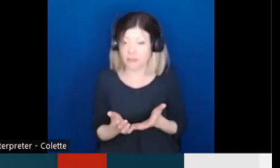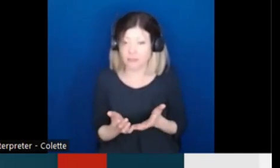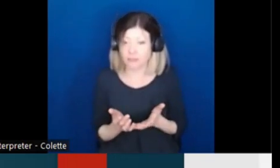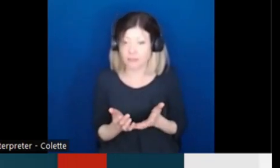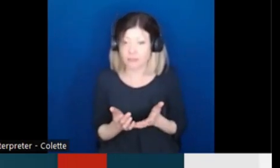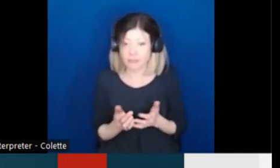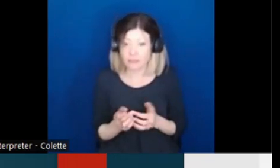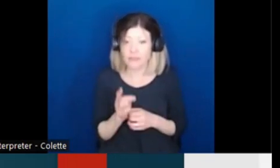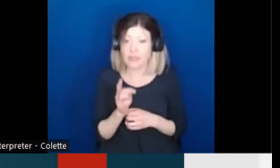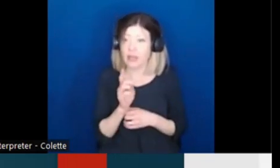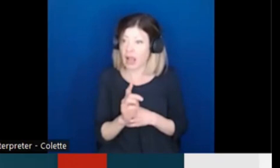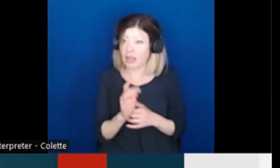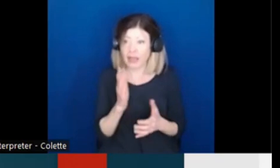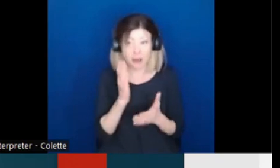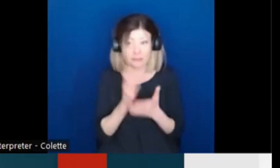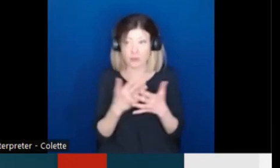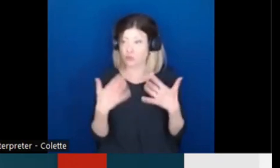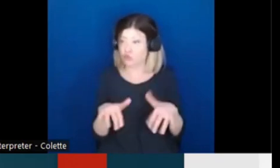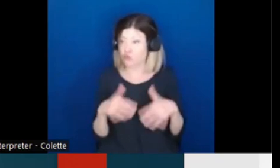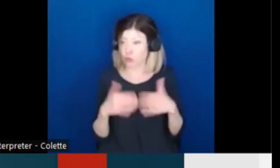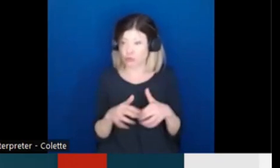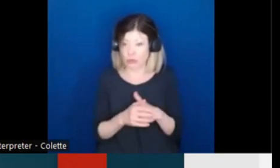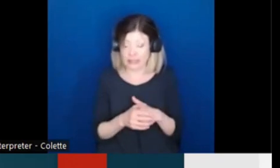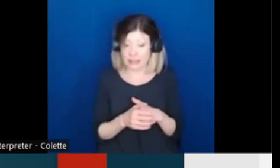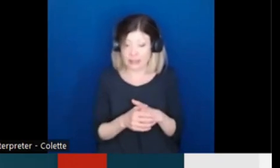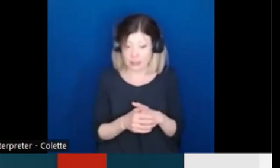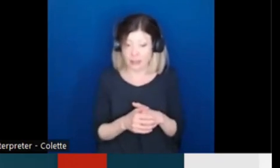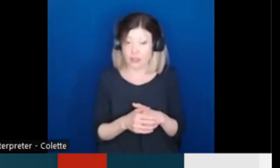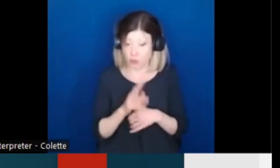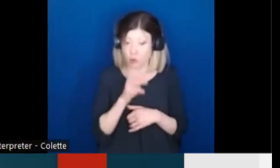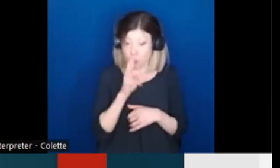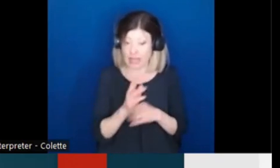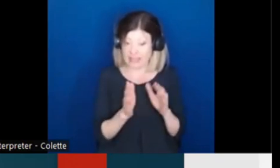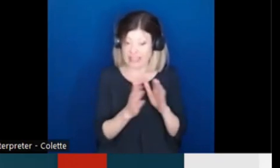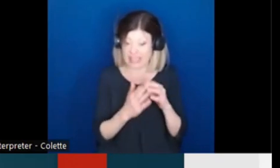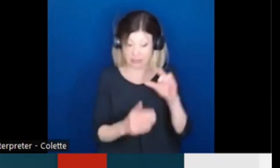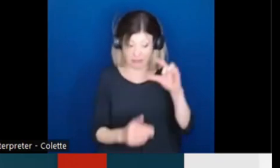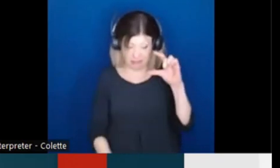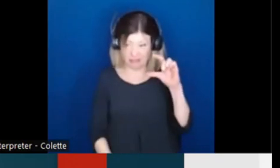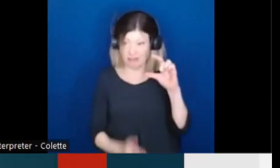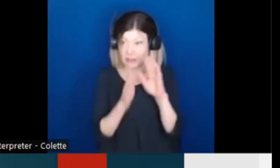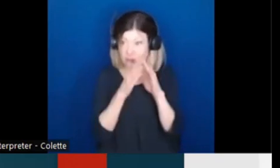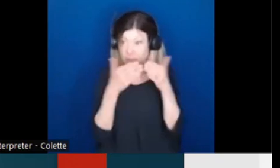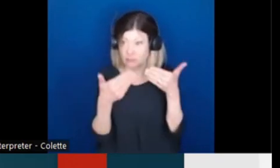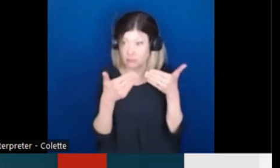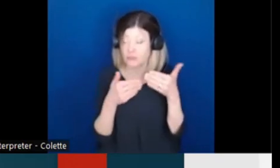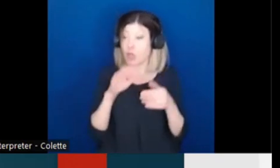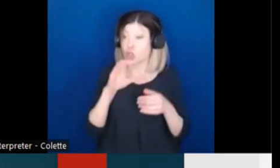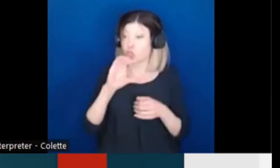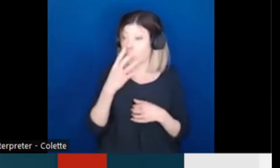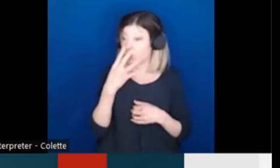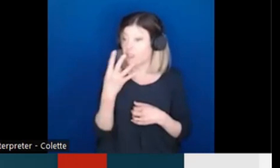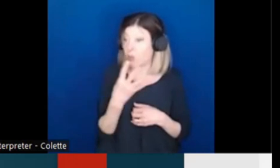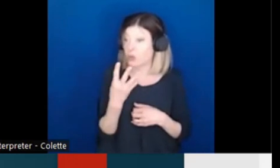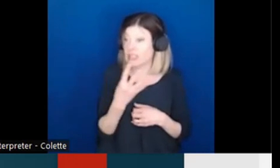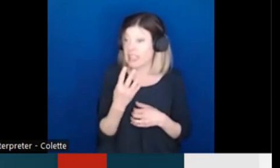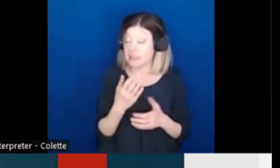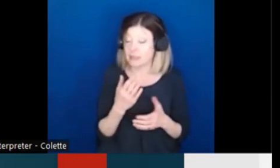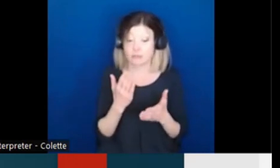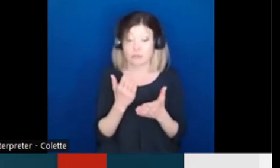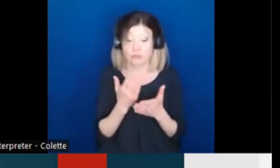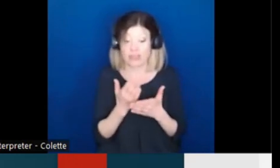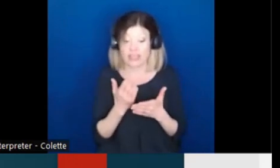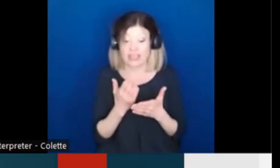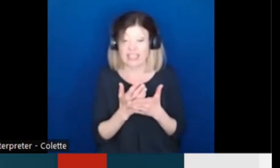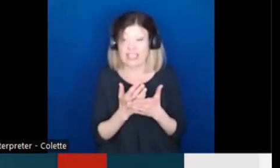are absolutely extraordinary. So the little one that you can see there, Charlotte's 14. She's just making a kind of parody of magazines